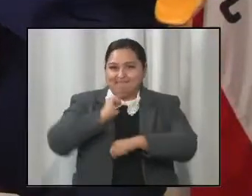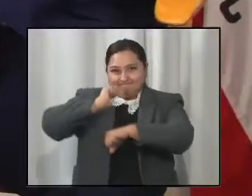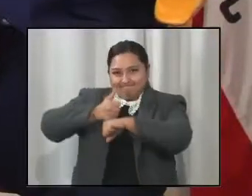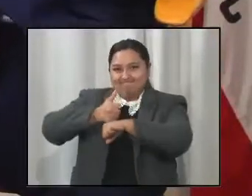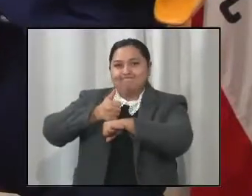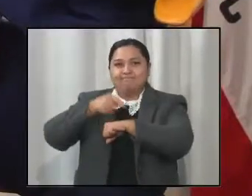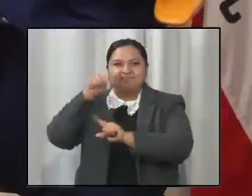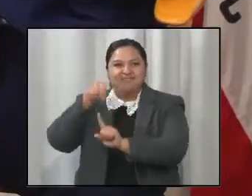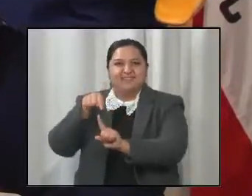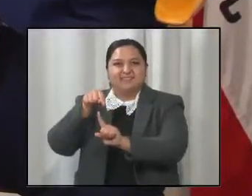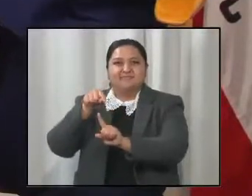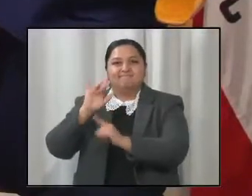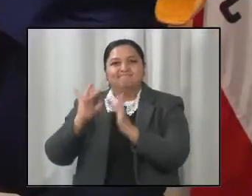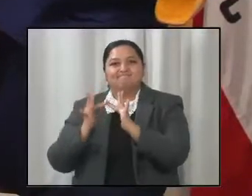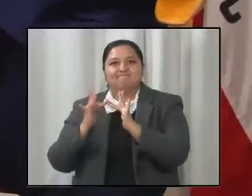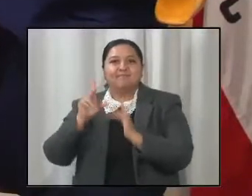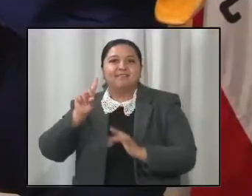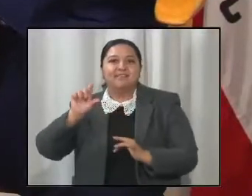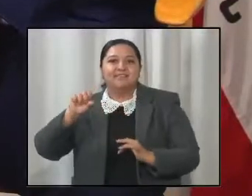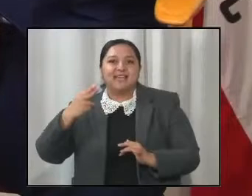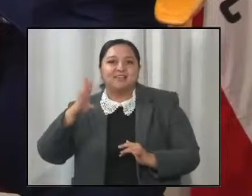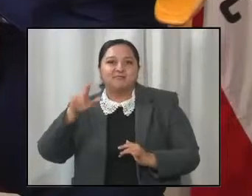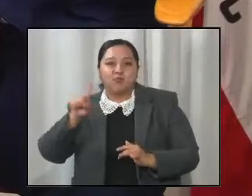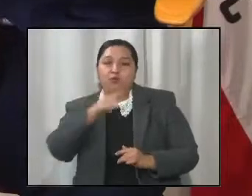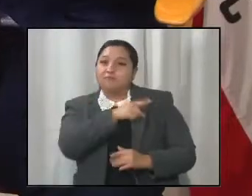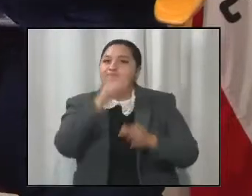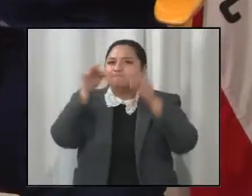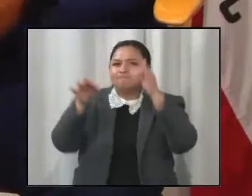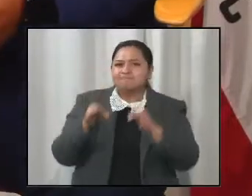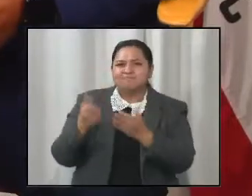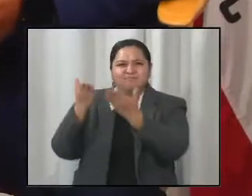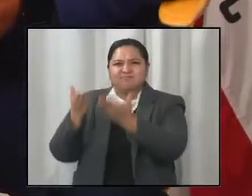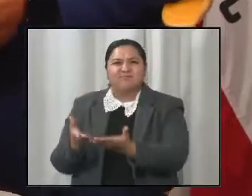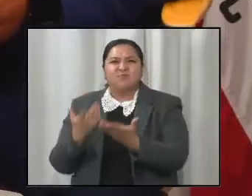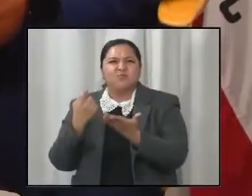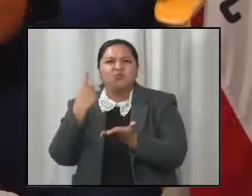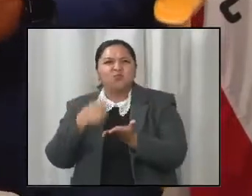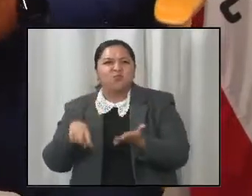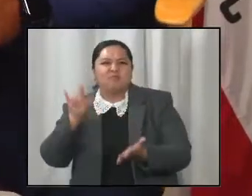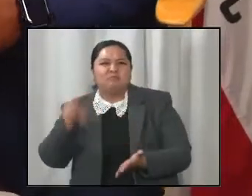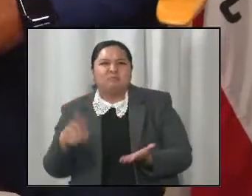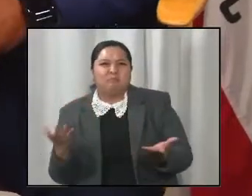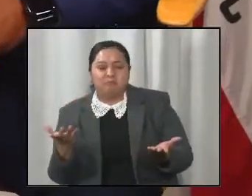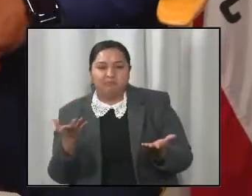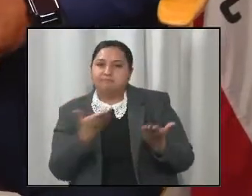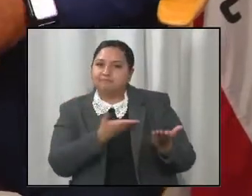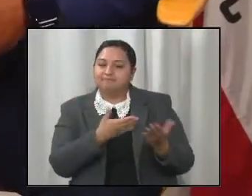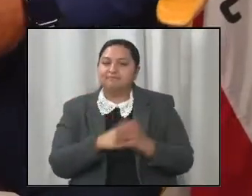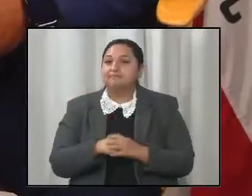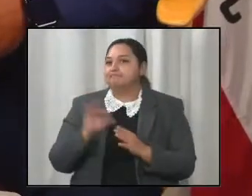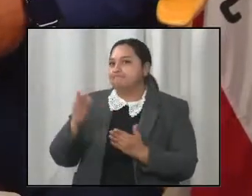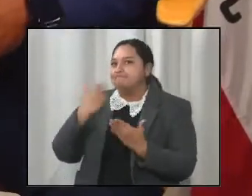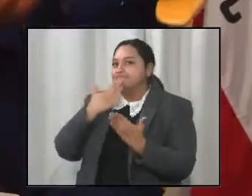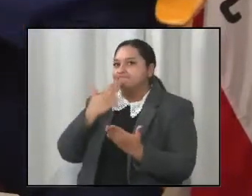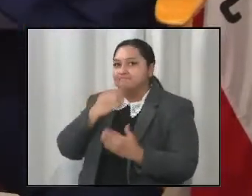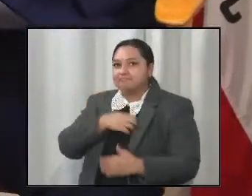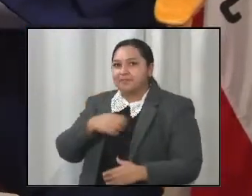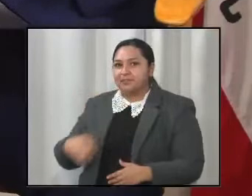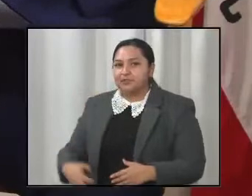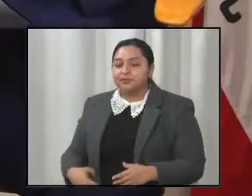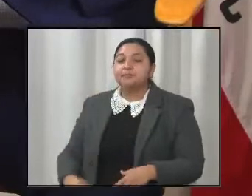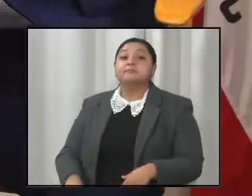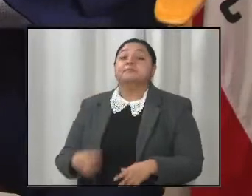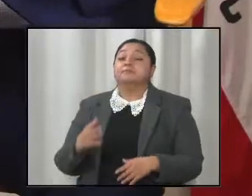what the community will see when they visit it. So now we're going to hand it over to Dalton. Thank you, Mayor. So our team has been working